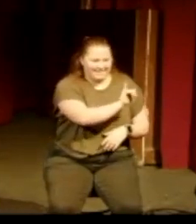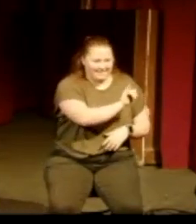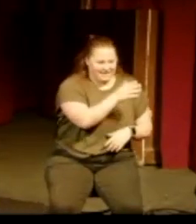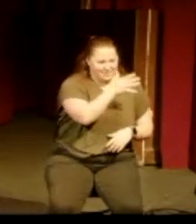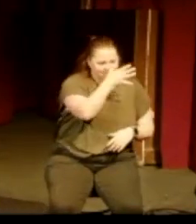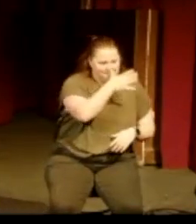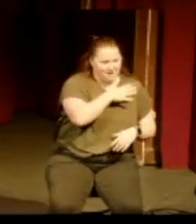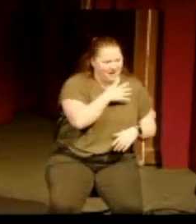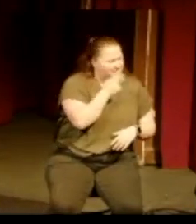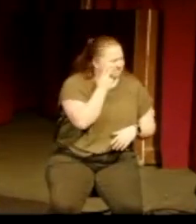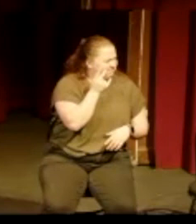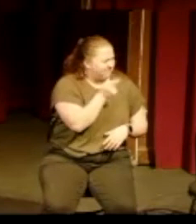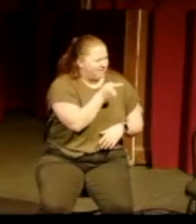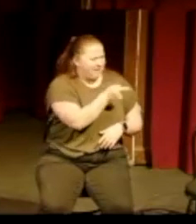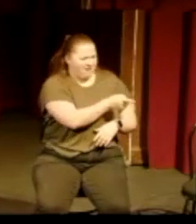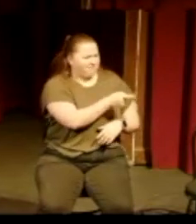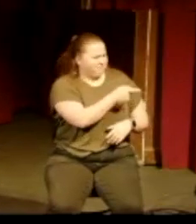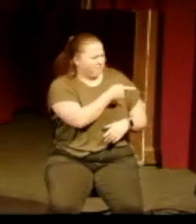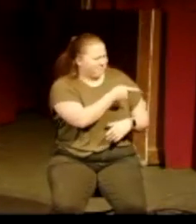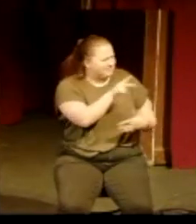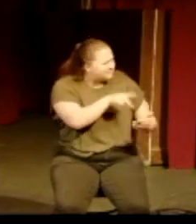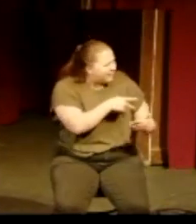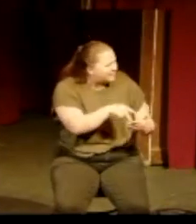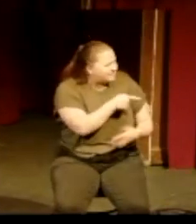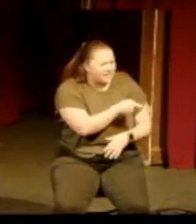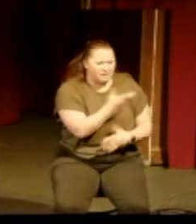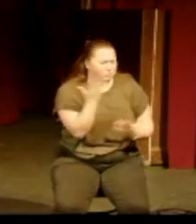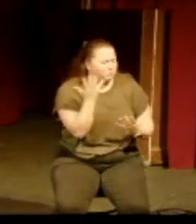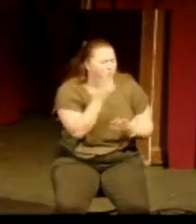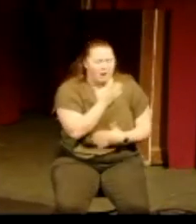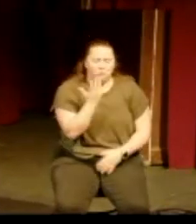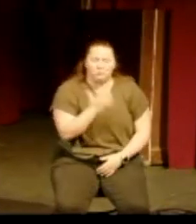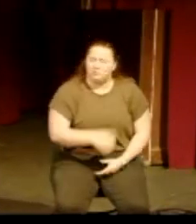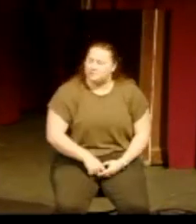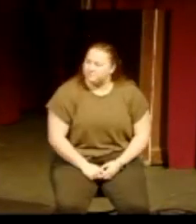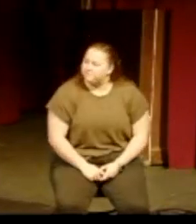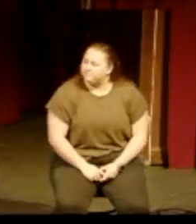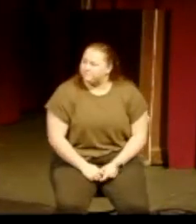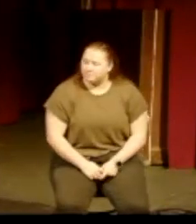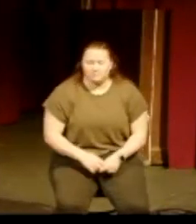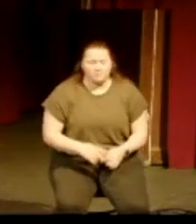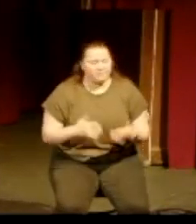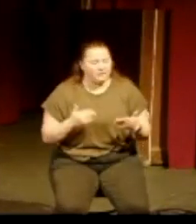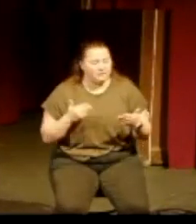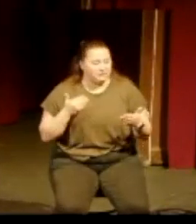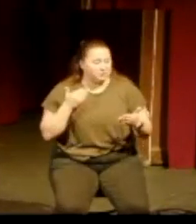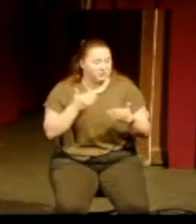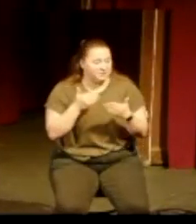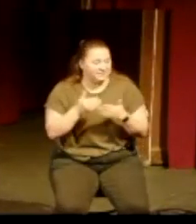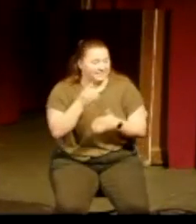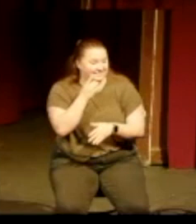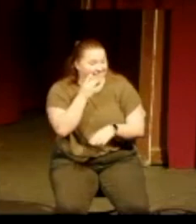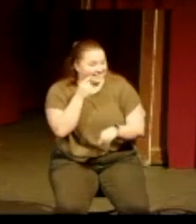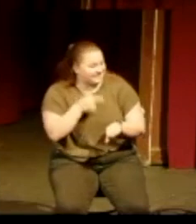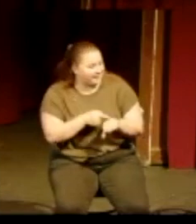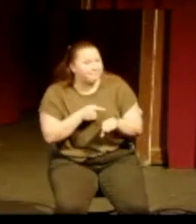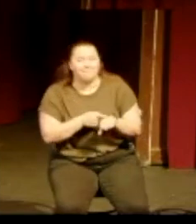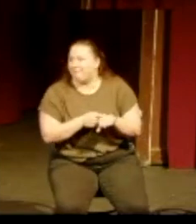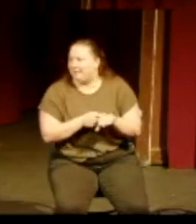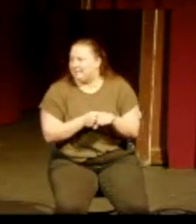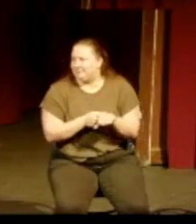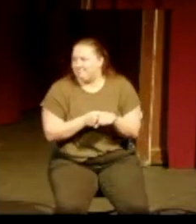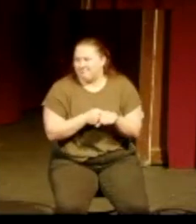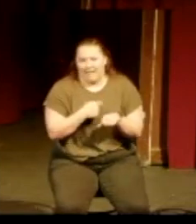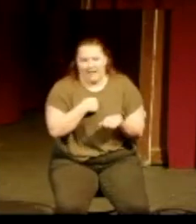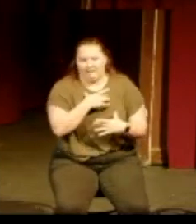there dancing. It was really something special. Okay, we are closing in on snack time. And I don't like, look at me, I don't like to